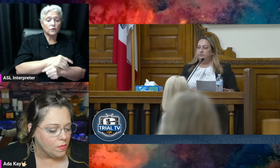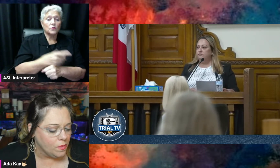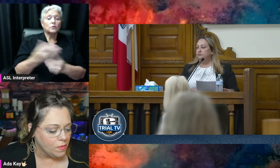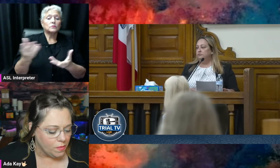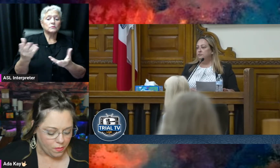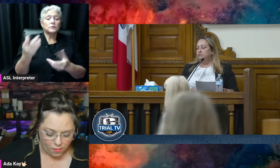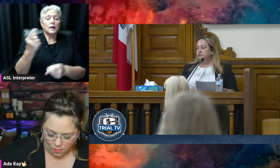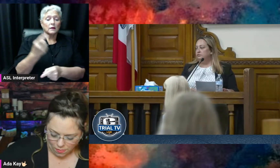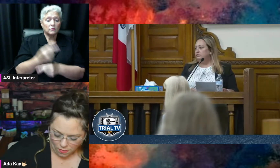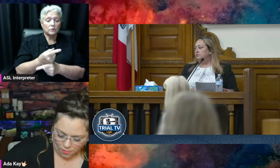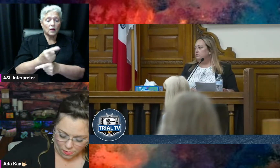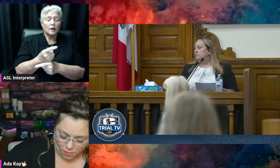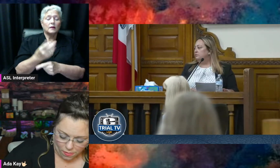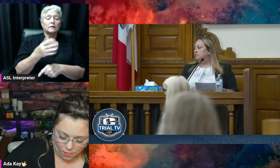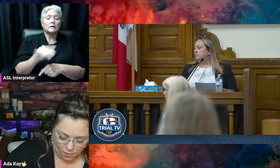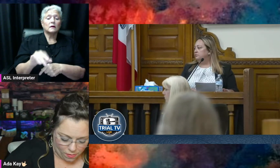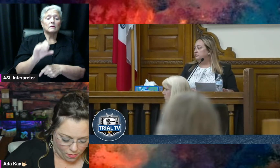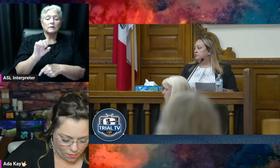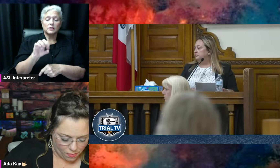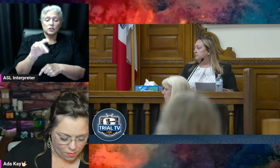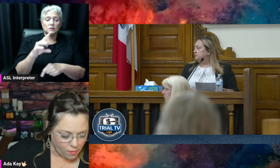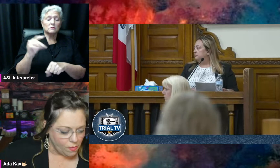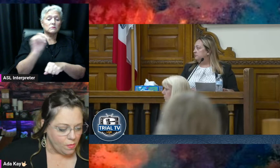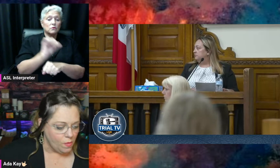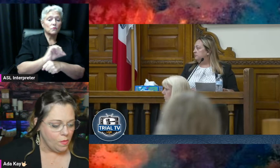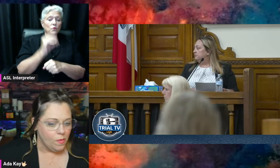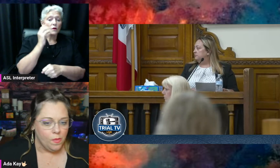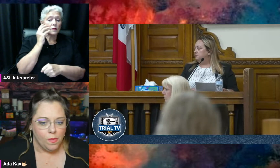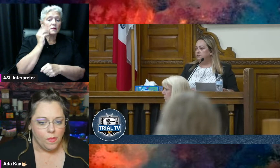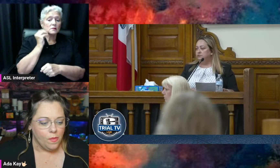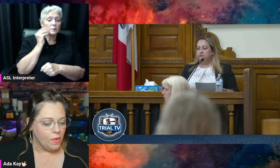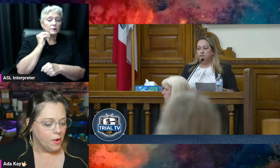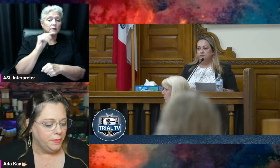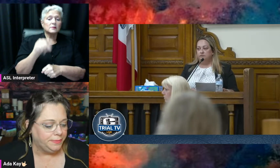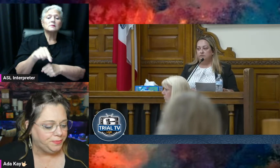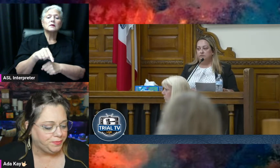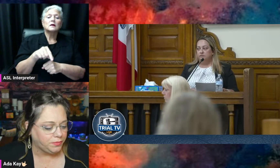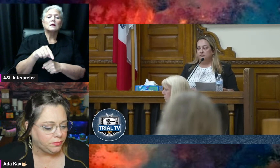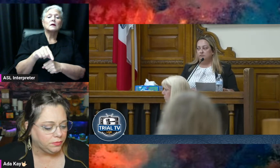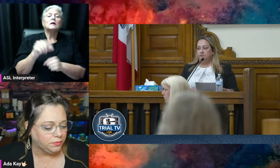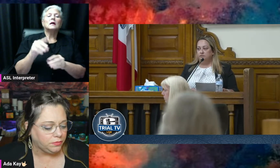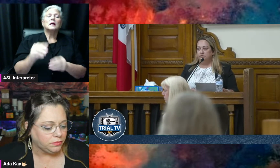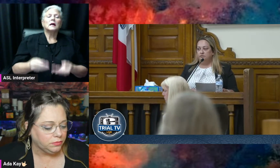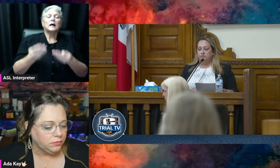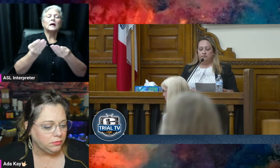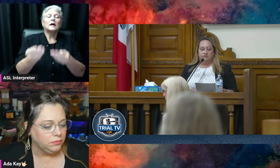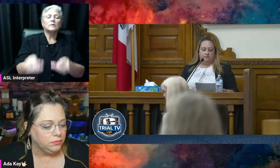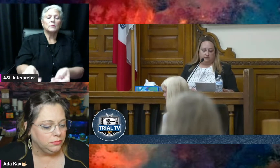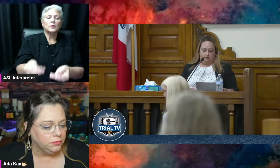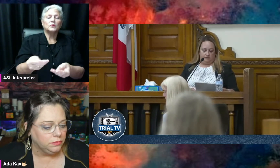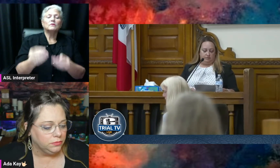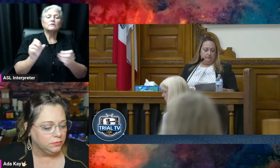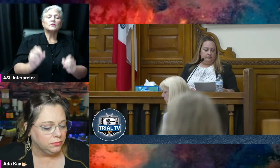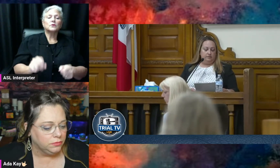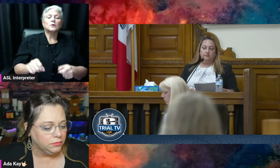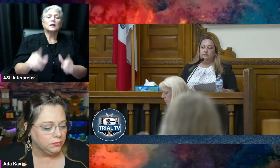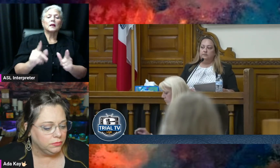Yes. I'd move to admit Exhibit 36. Any objection? No objection. 36 is